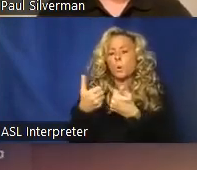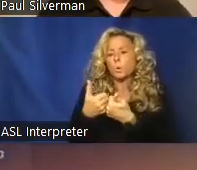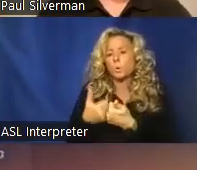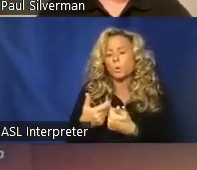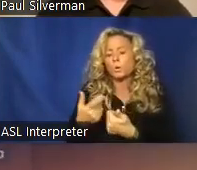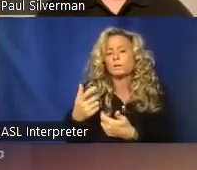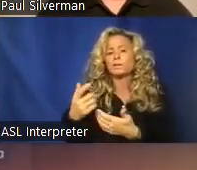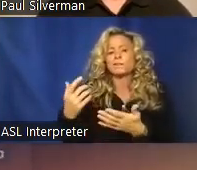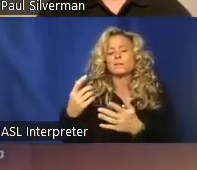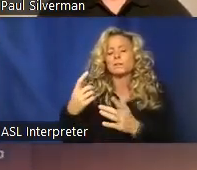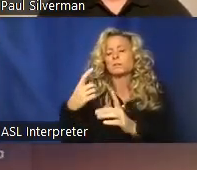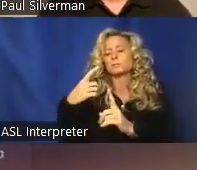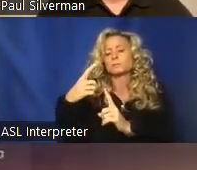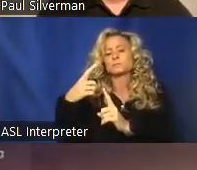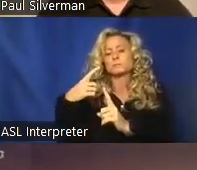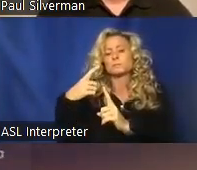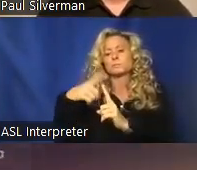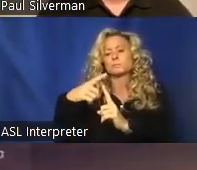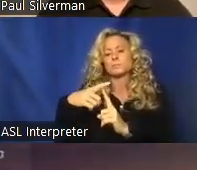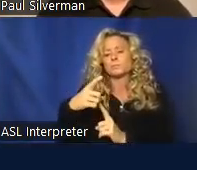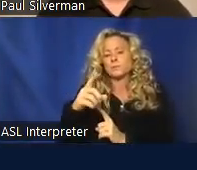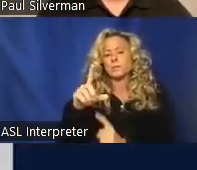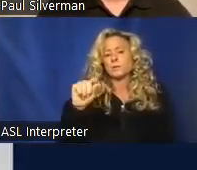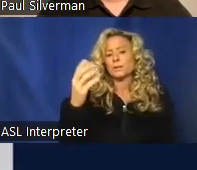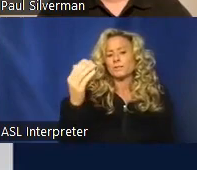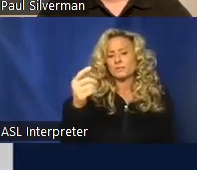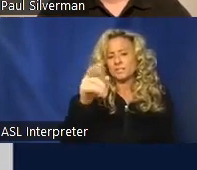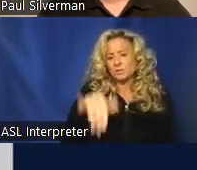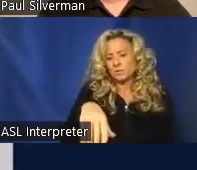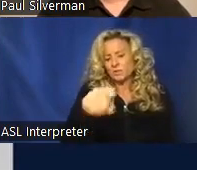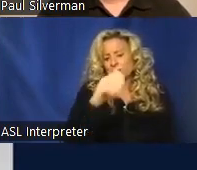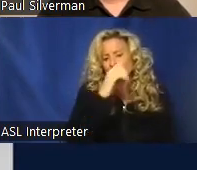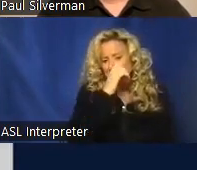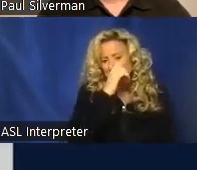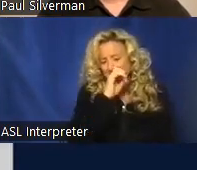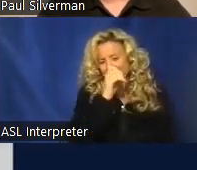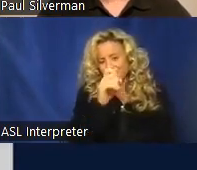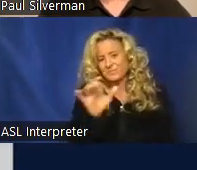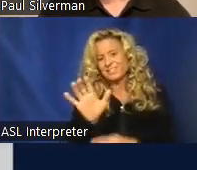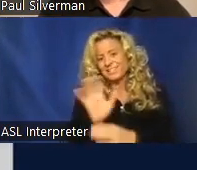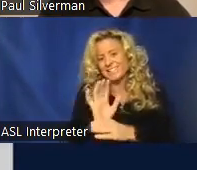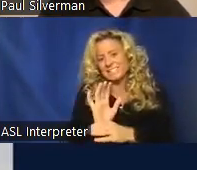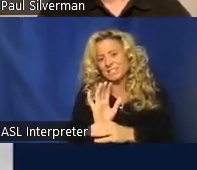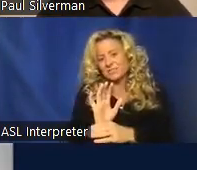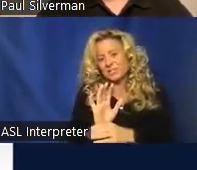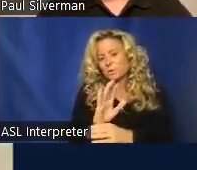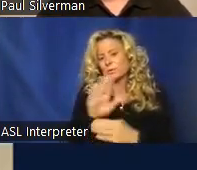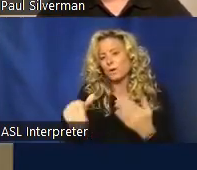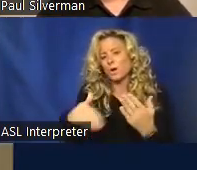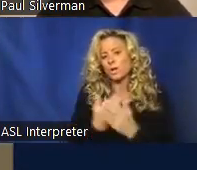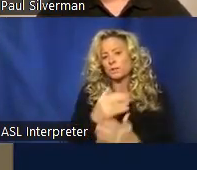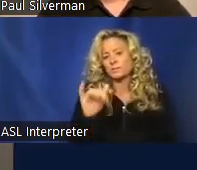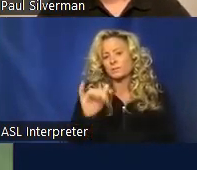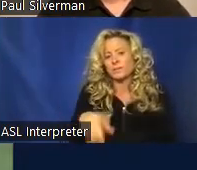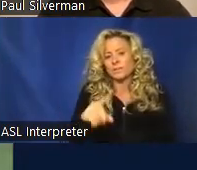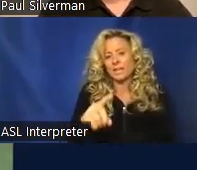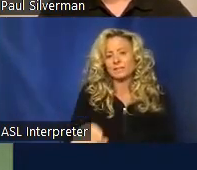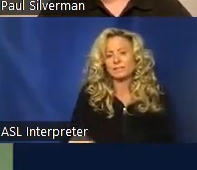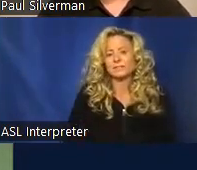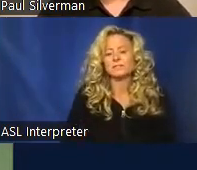in 2015. And so this right here is actually a video of that. And